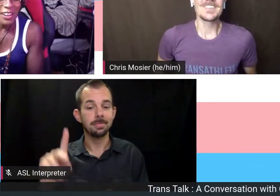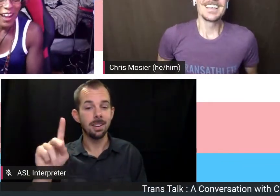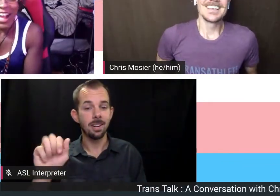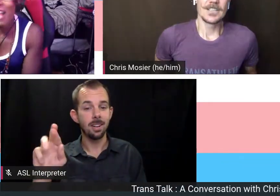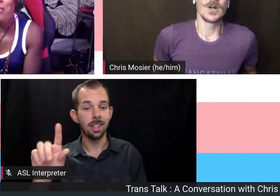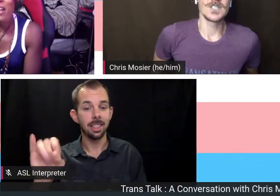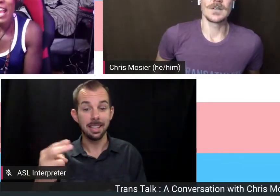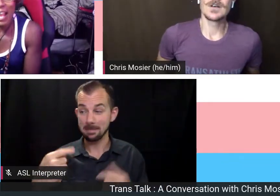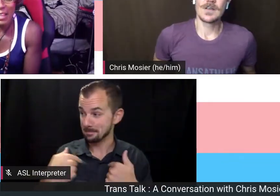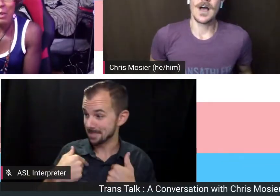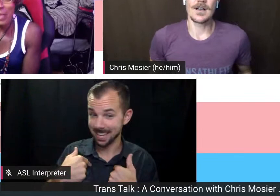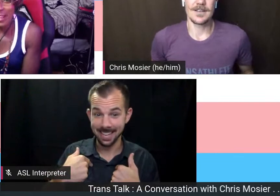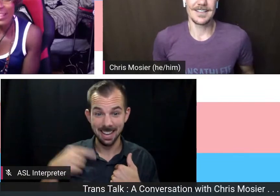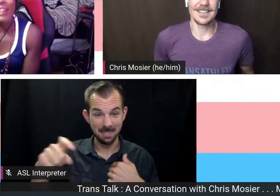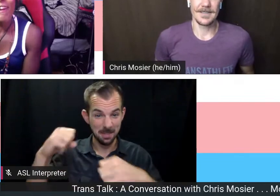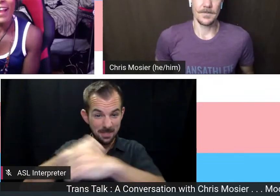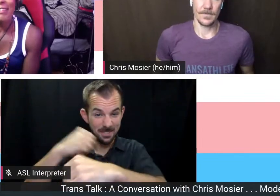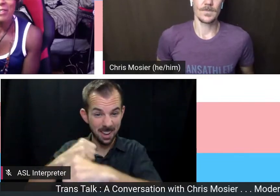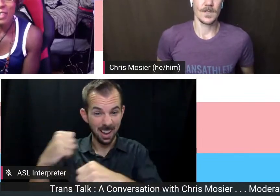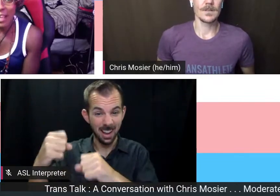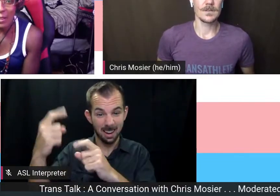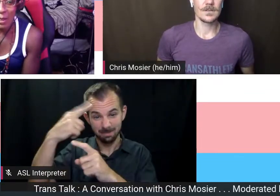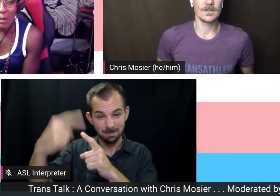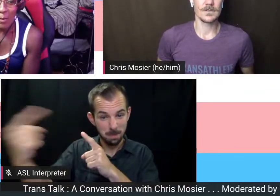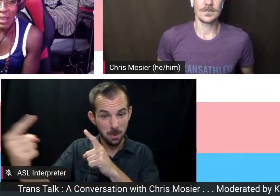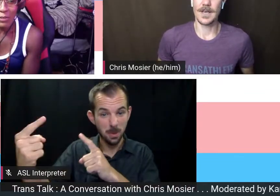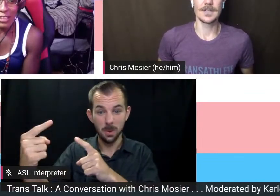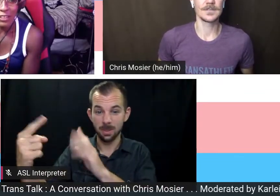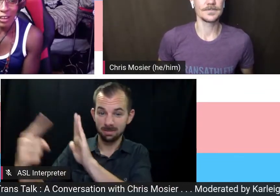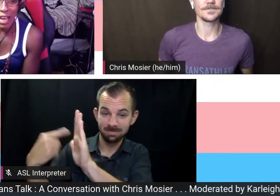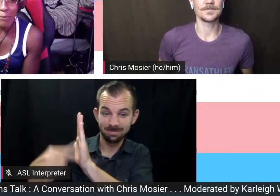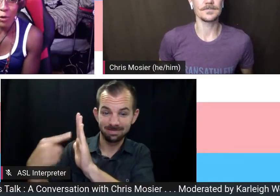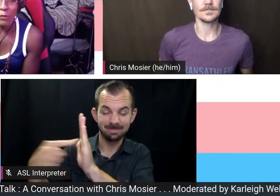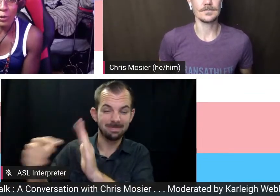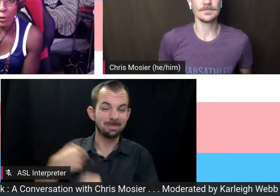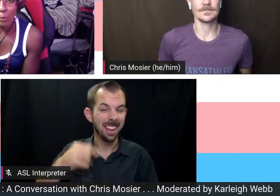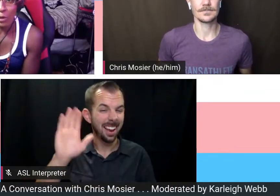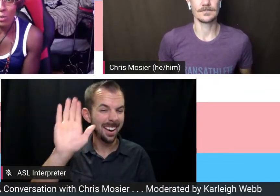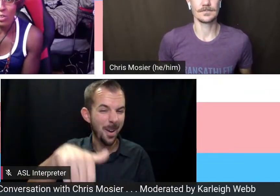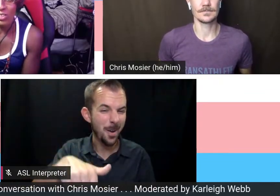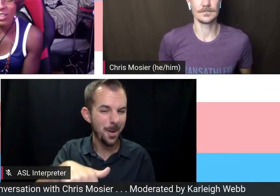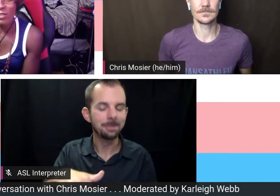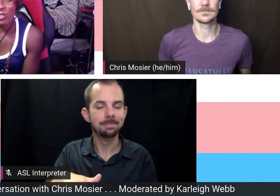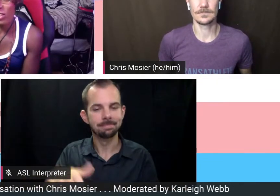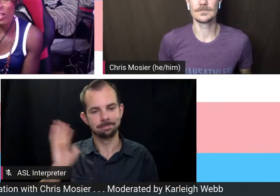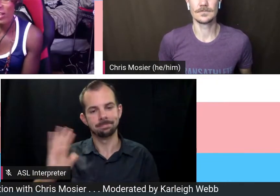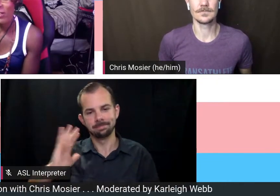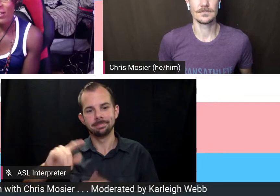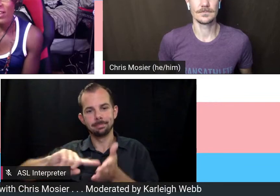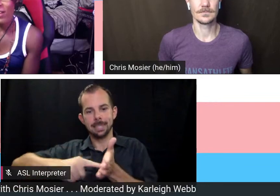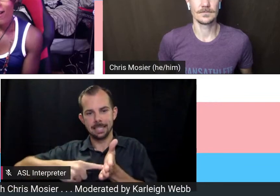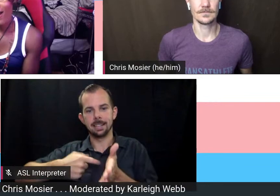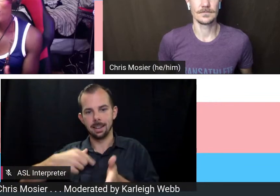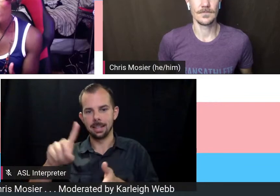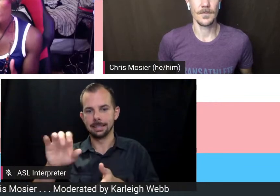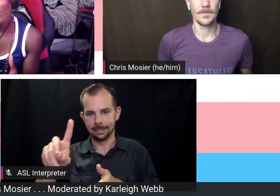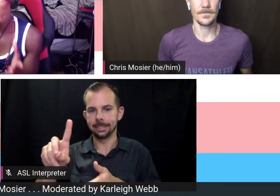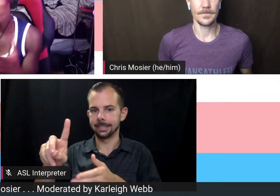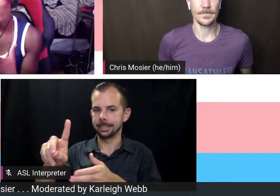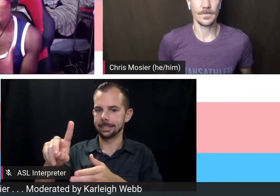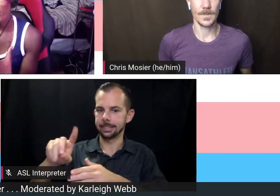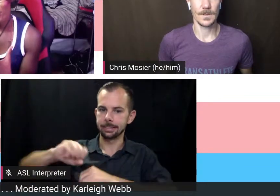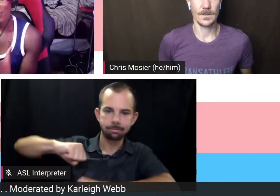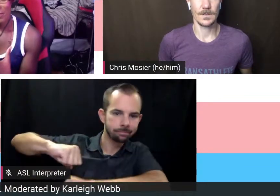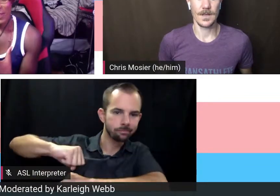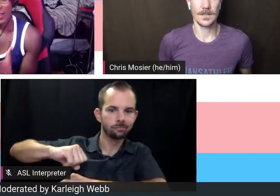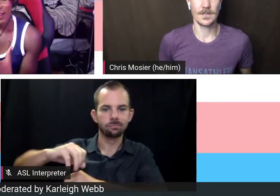In the beginning I did, but I've taken a lot more of your approach because I see what